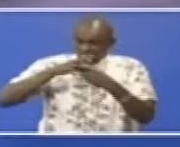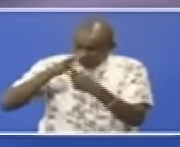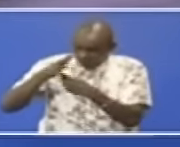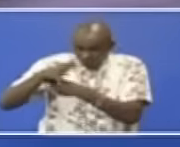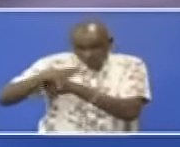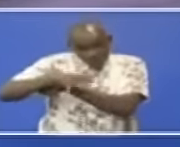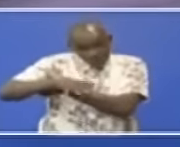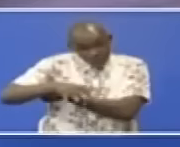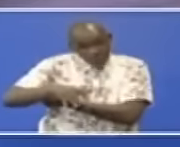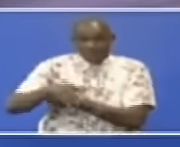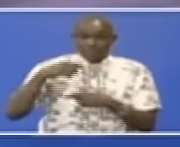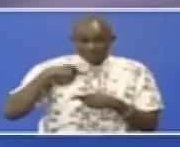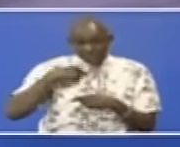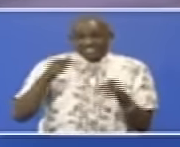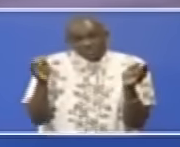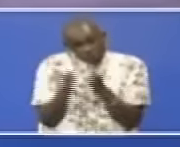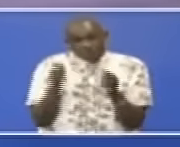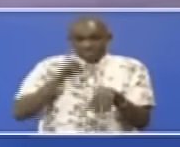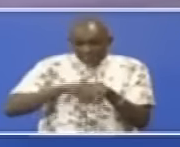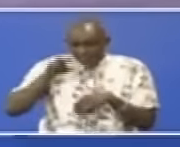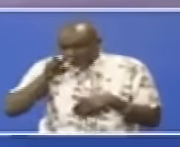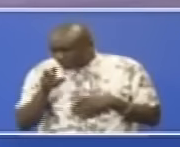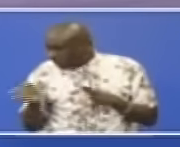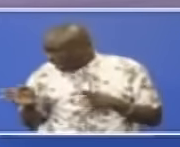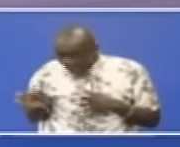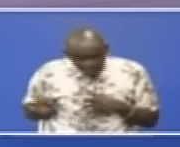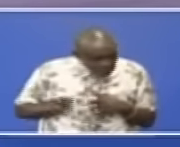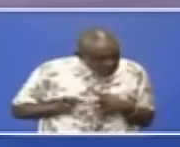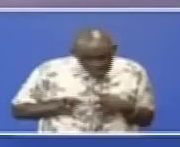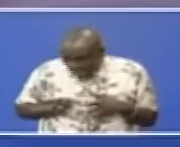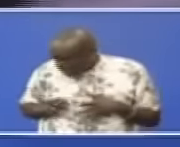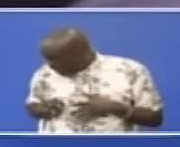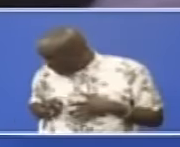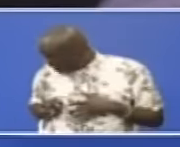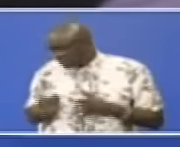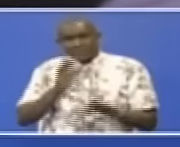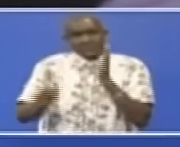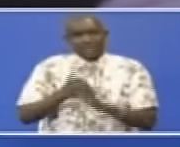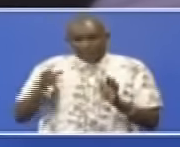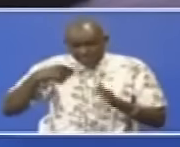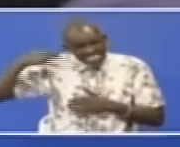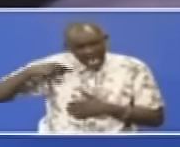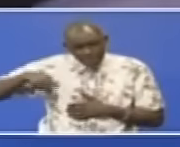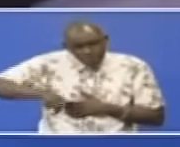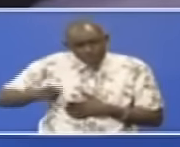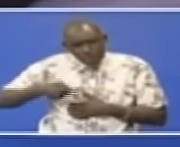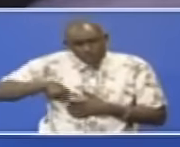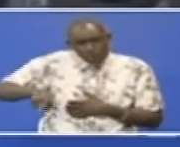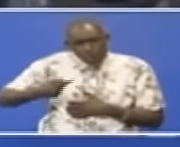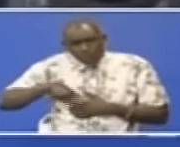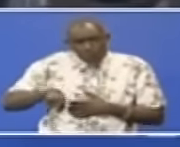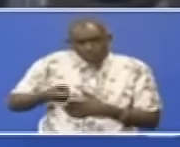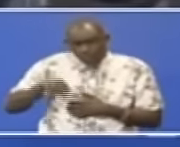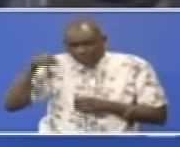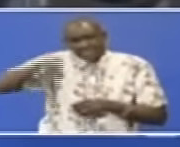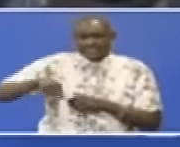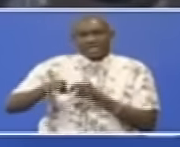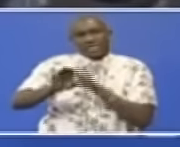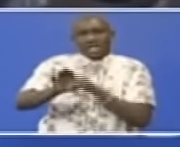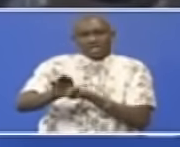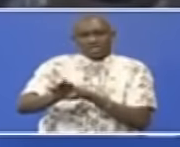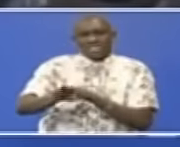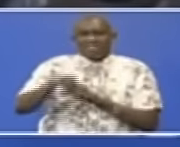nyama nikakataa kidogo nikaangalia kama iko hapo chini. Ndio nikasikia iko kwa mwili inafanya hivi. Musila